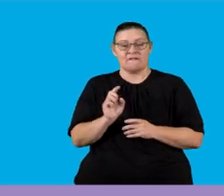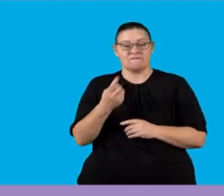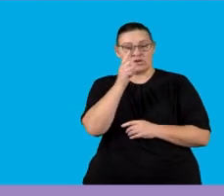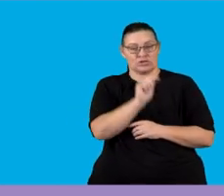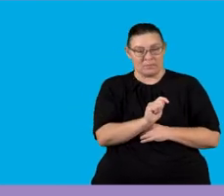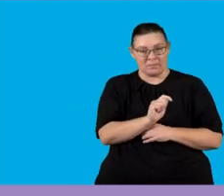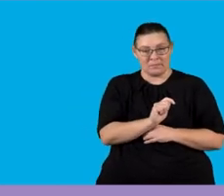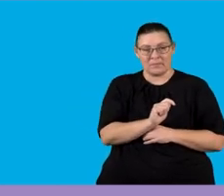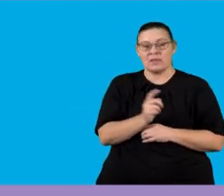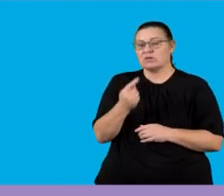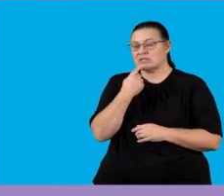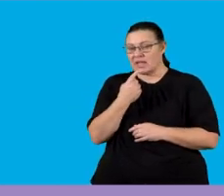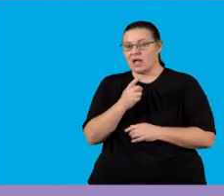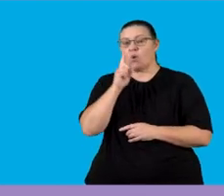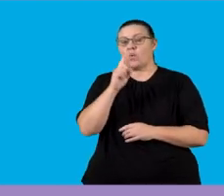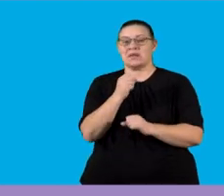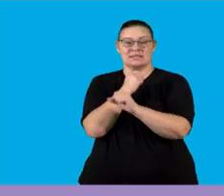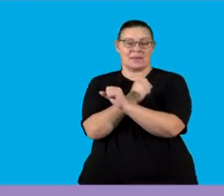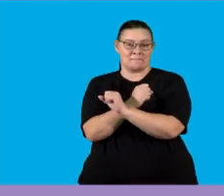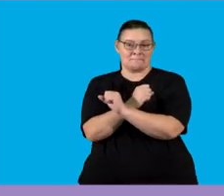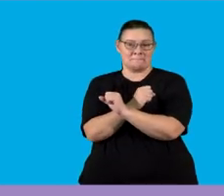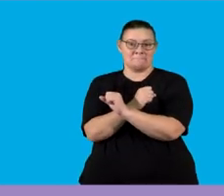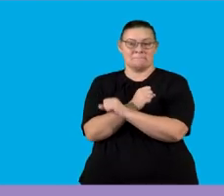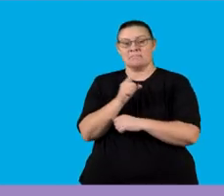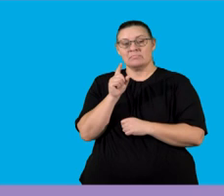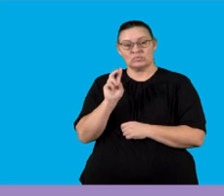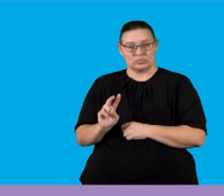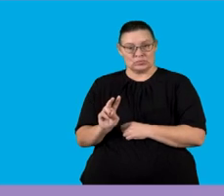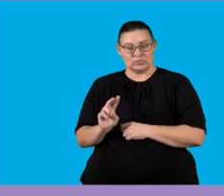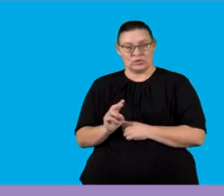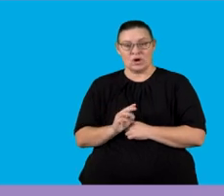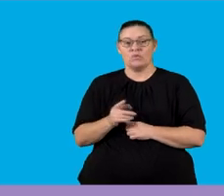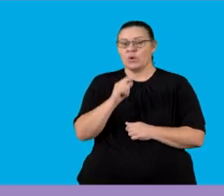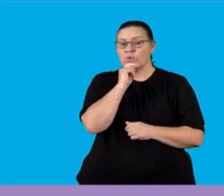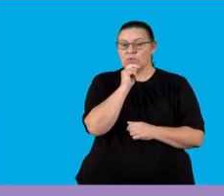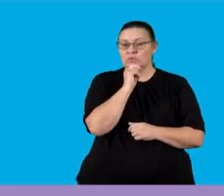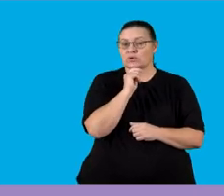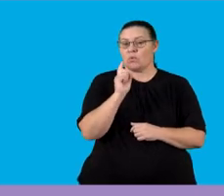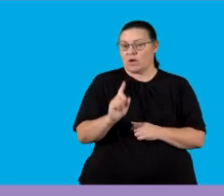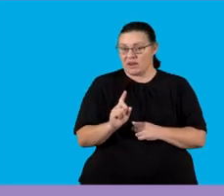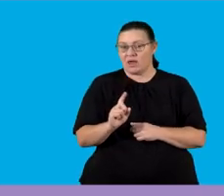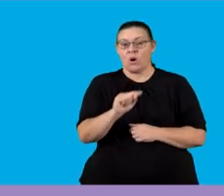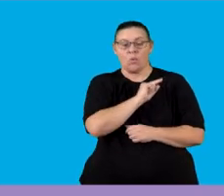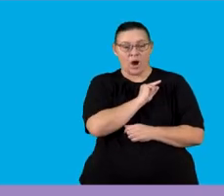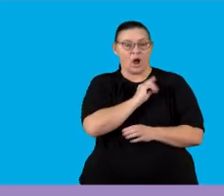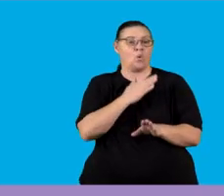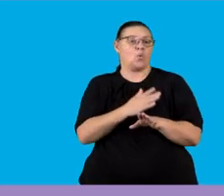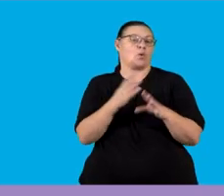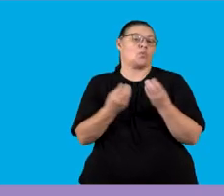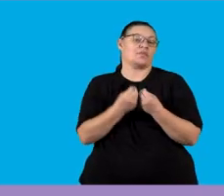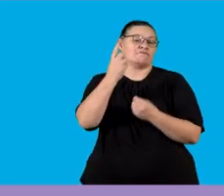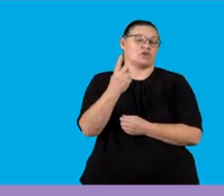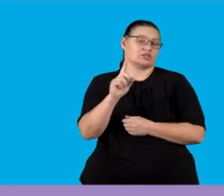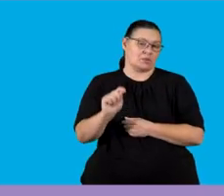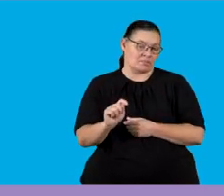the first term, and of course we are using 2 because that is our constant difference. Now we need to find what we are going to add or